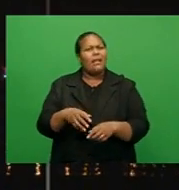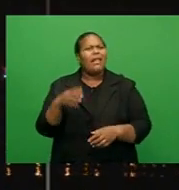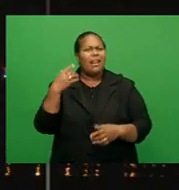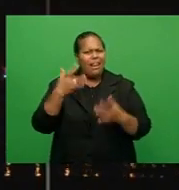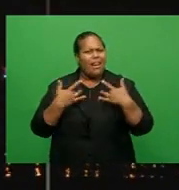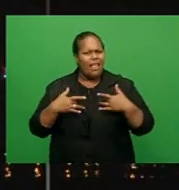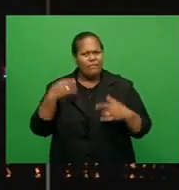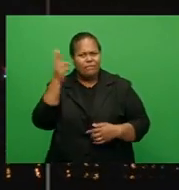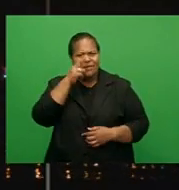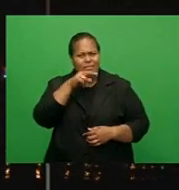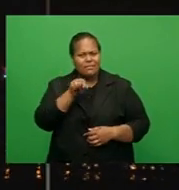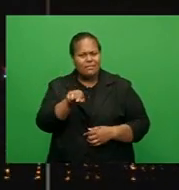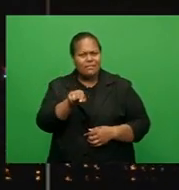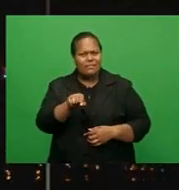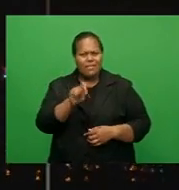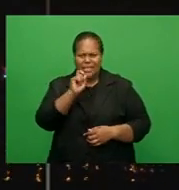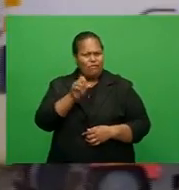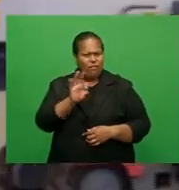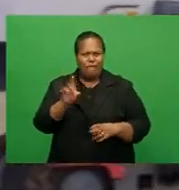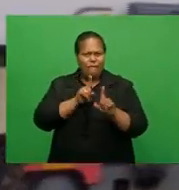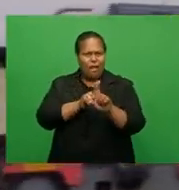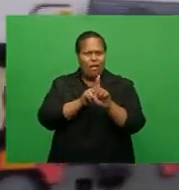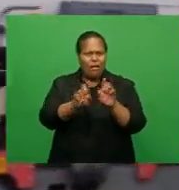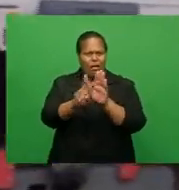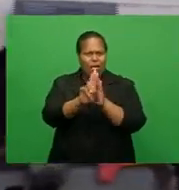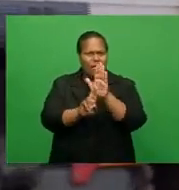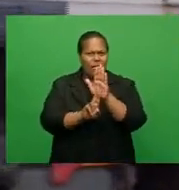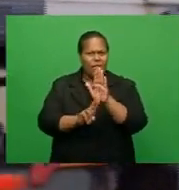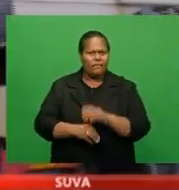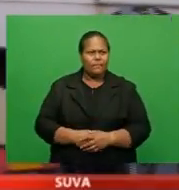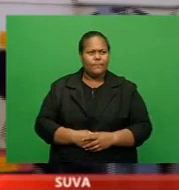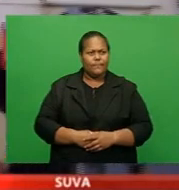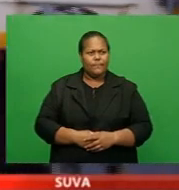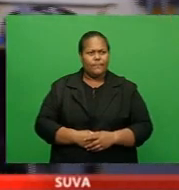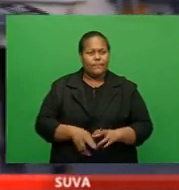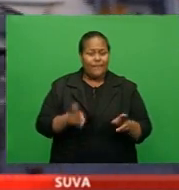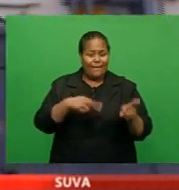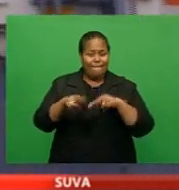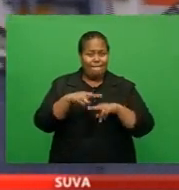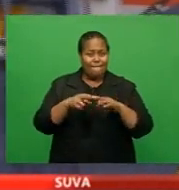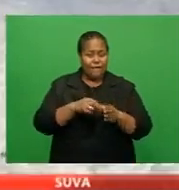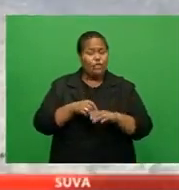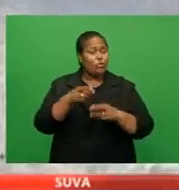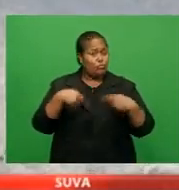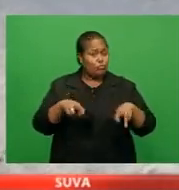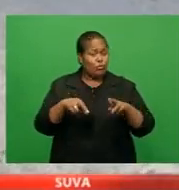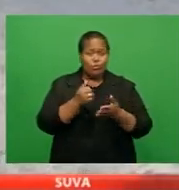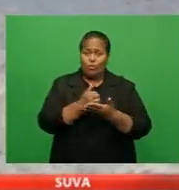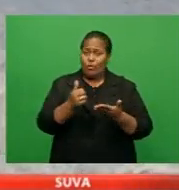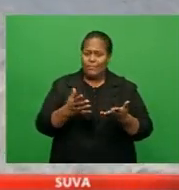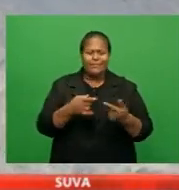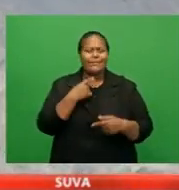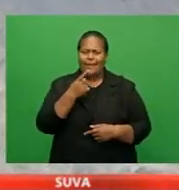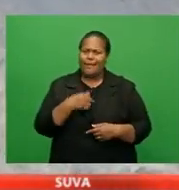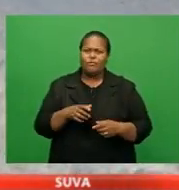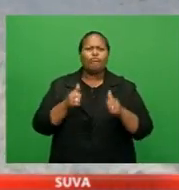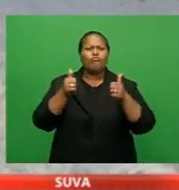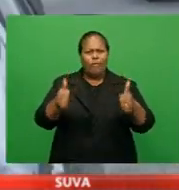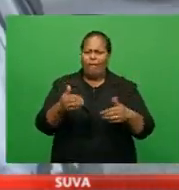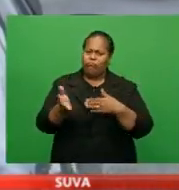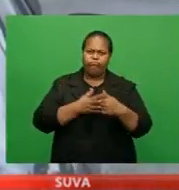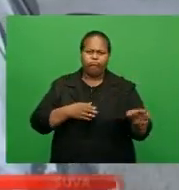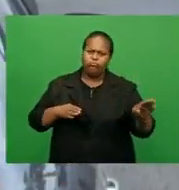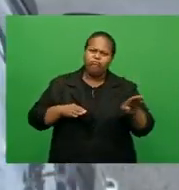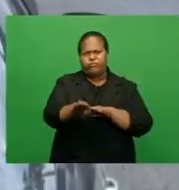risk. Koroi Tandulala reports. The Fiji Roads Authority says some drivers have been found speeding through sections